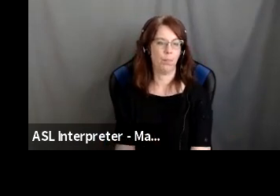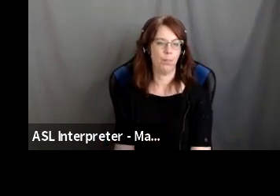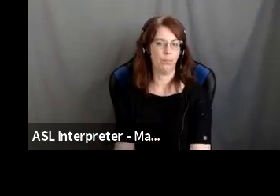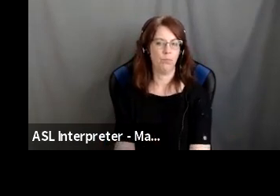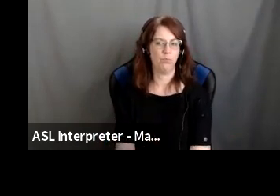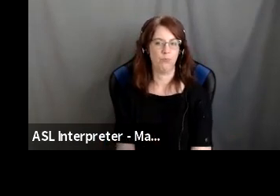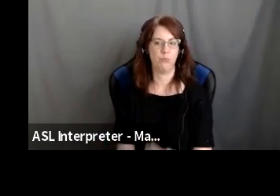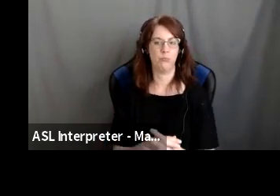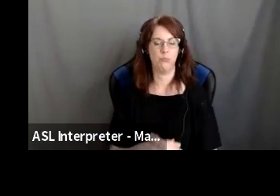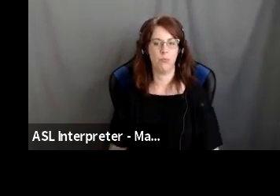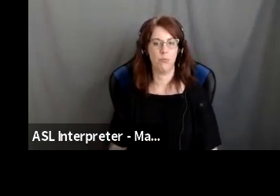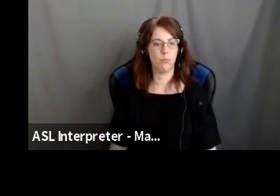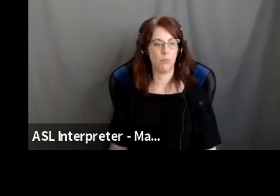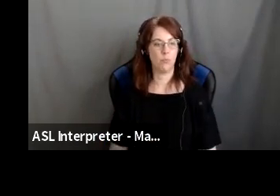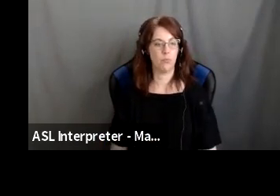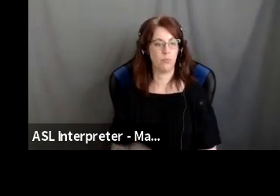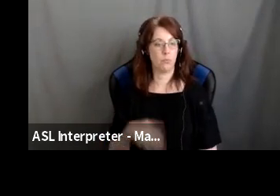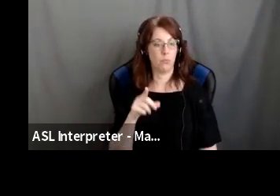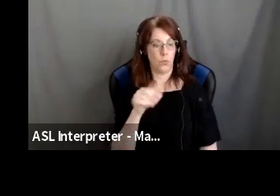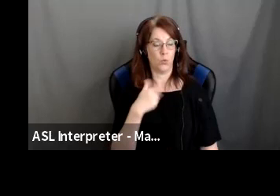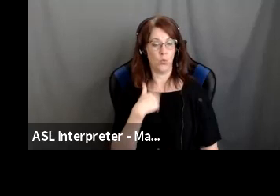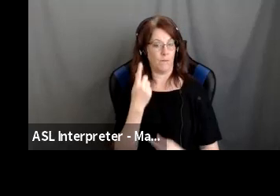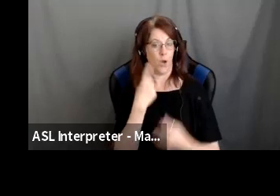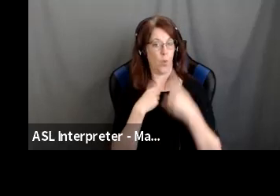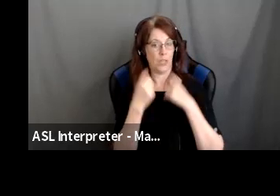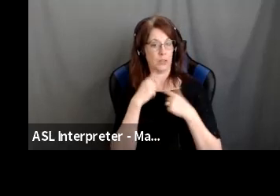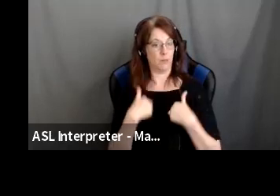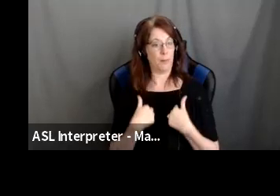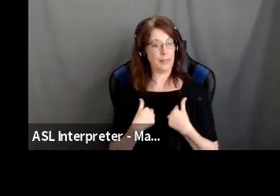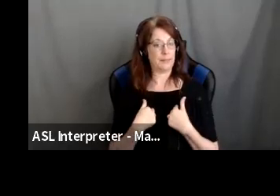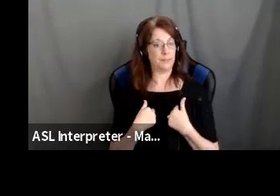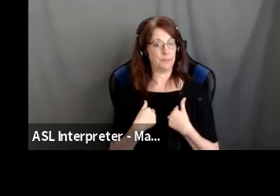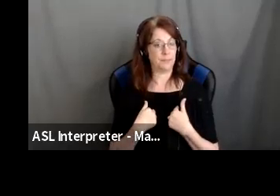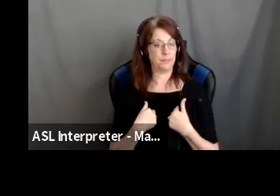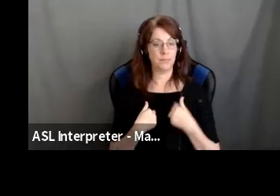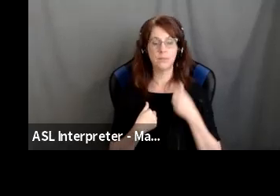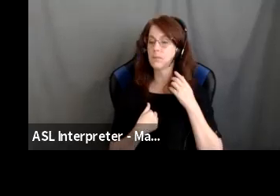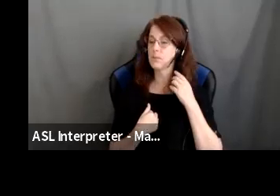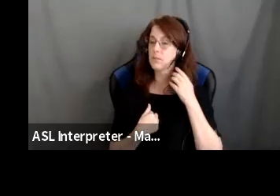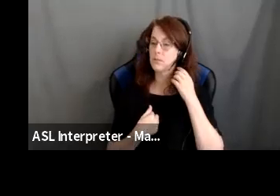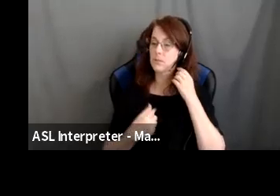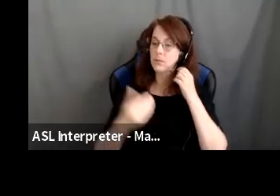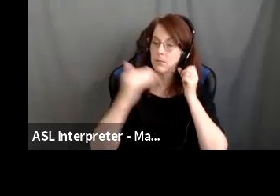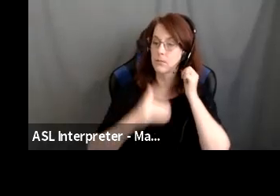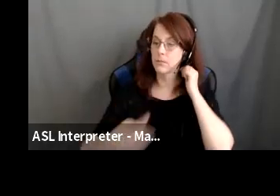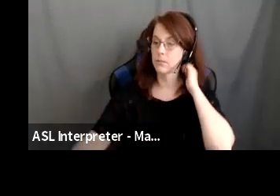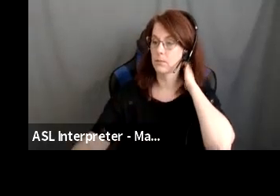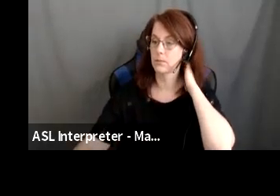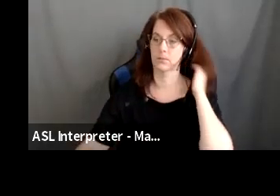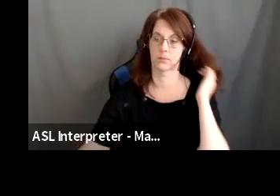And then, do you have any questions for me? We are going to go on to the next slide